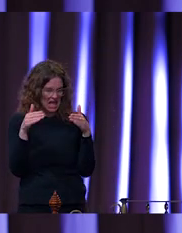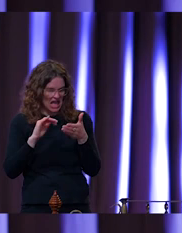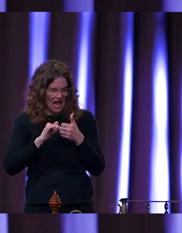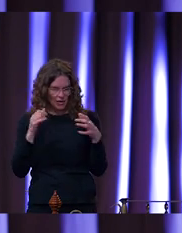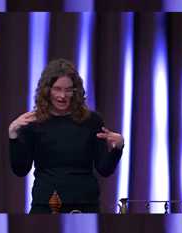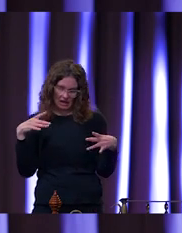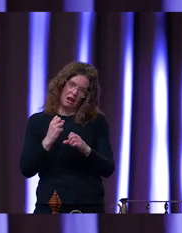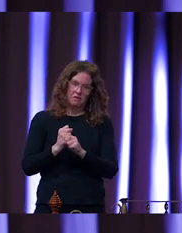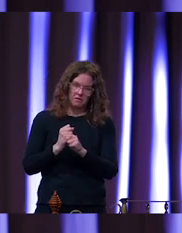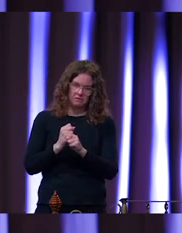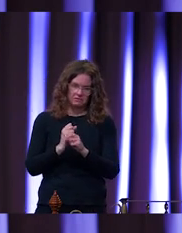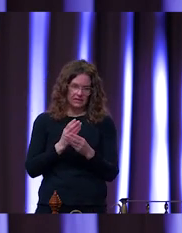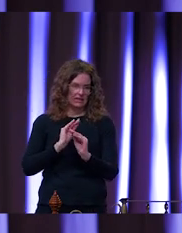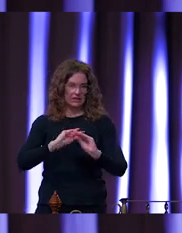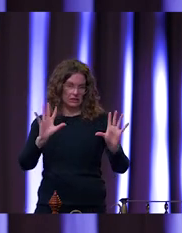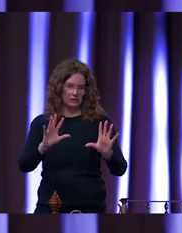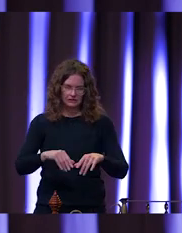So,